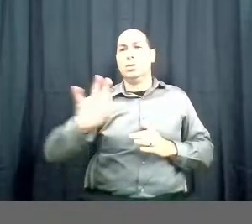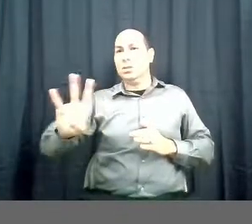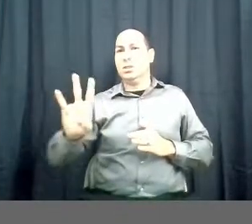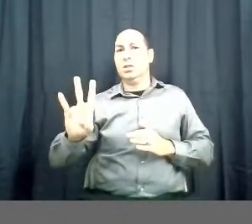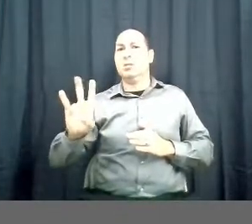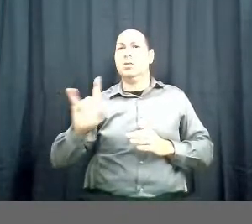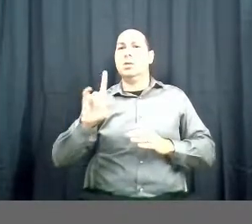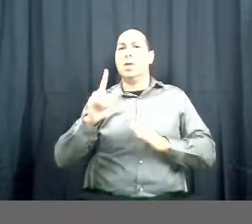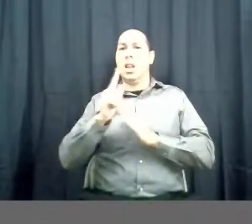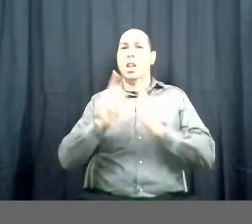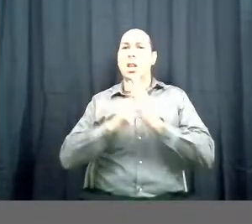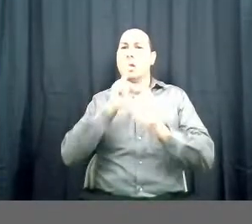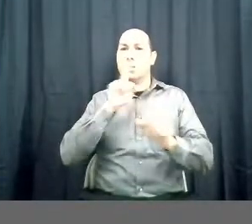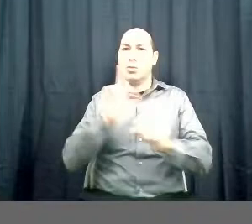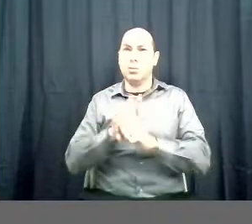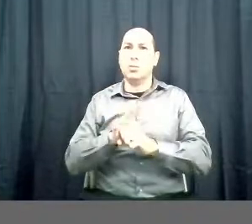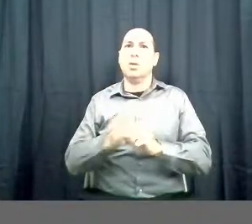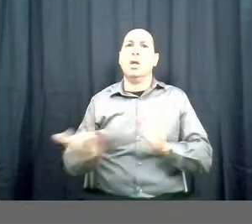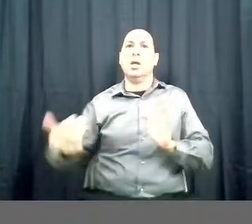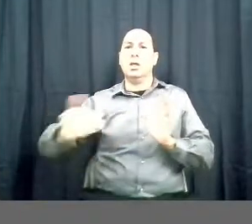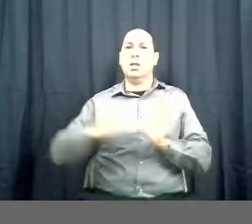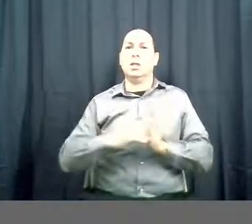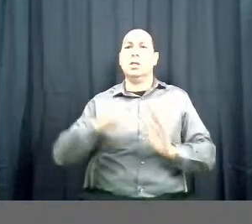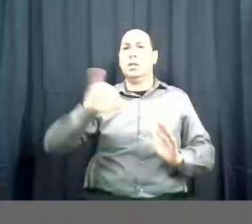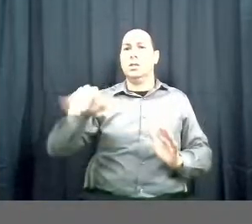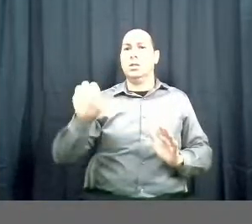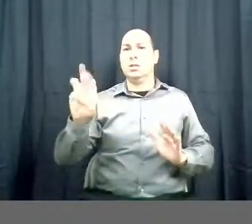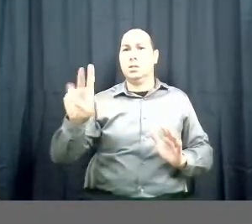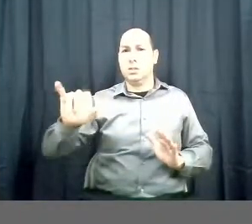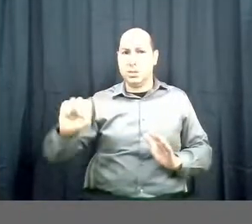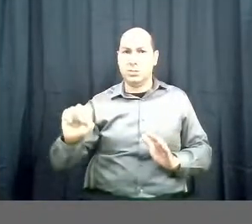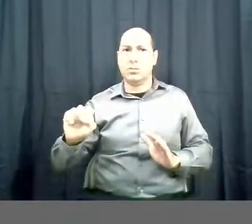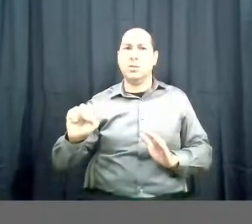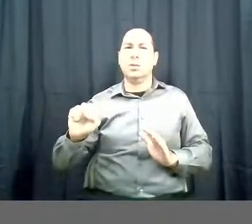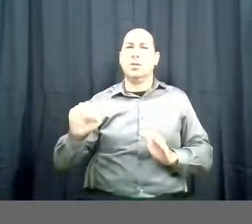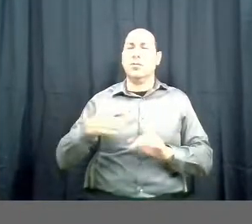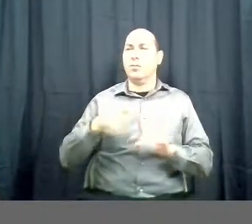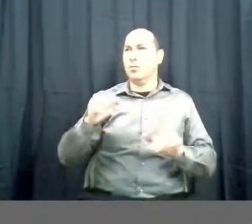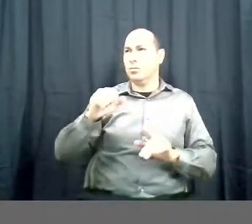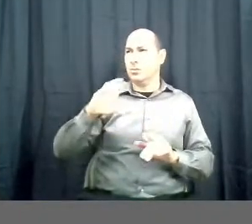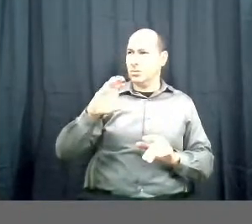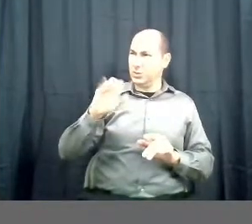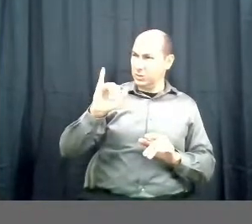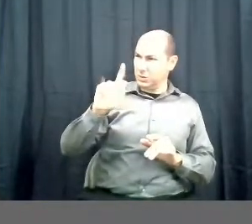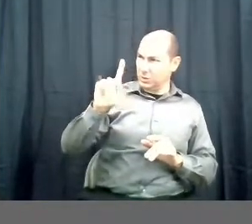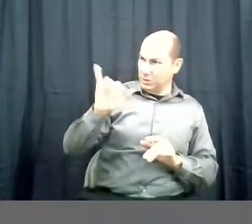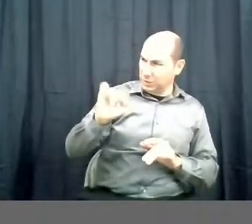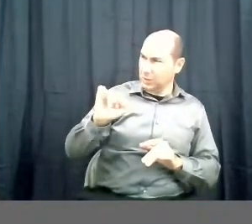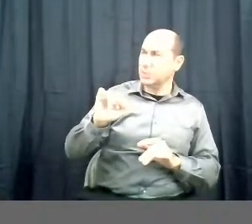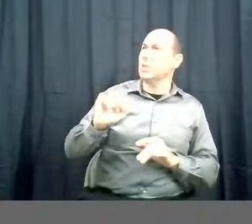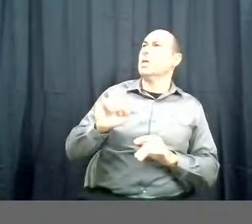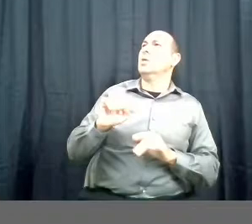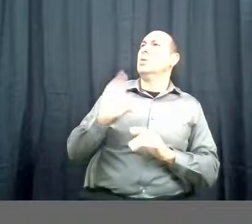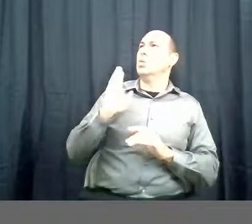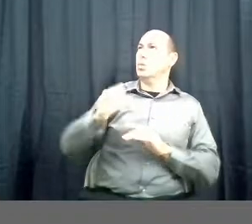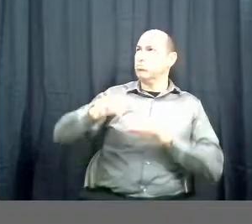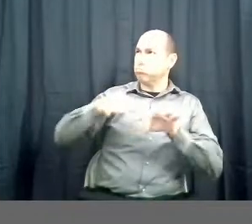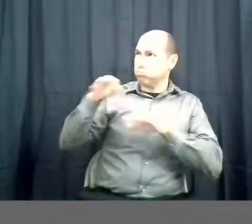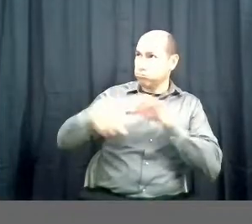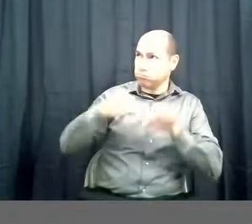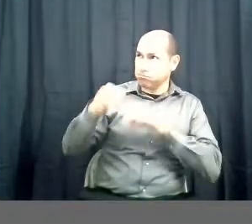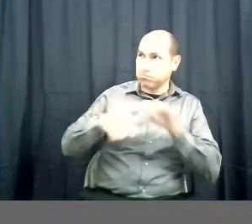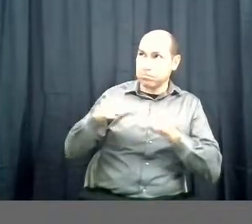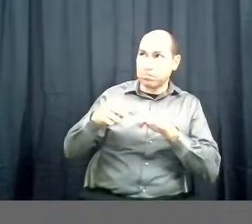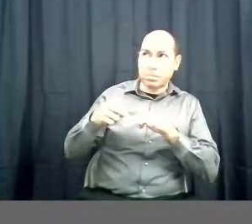And once again, James Castiglione of Citi, I believe, is going to give us an overview of these two